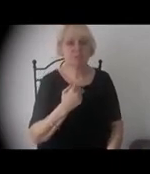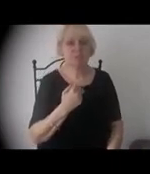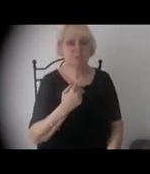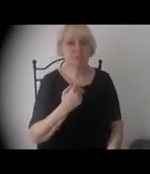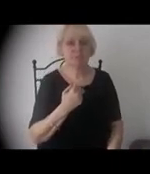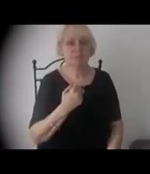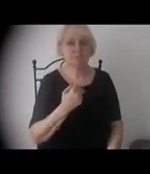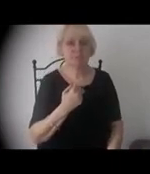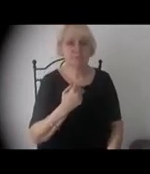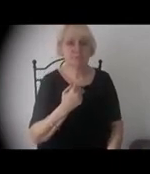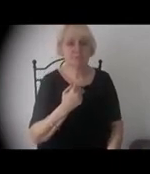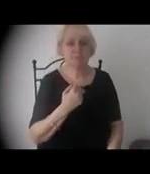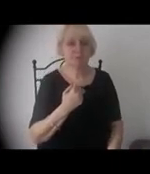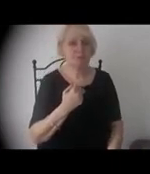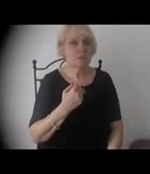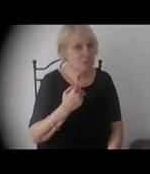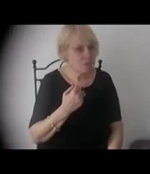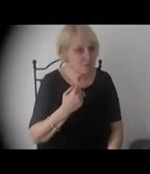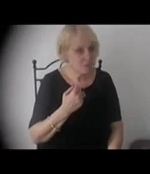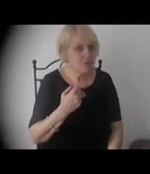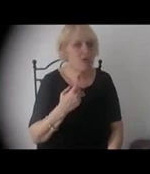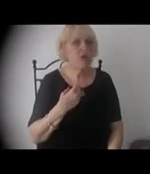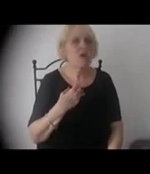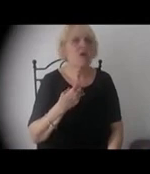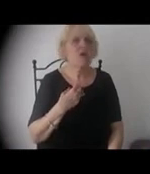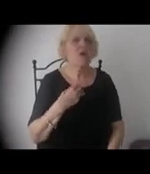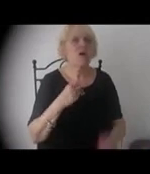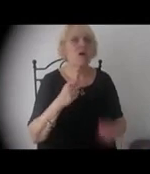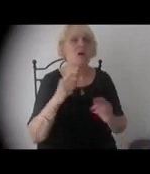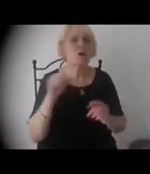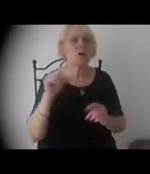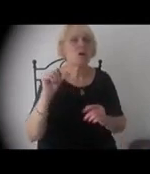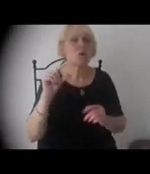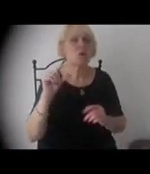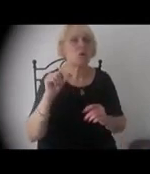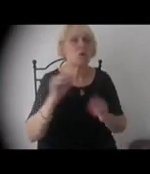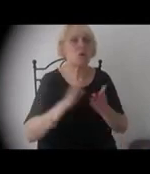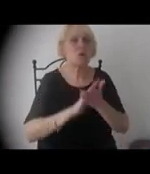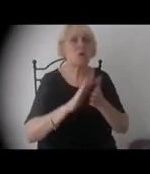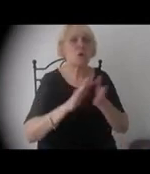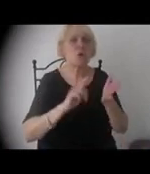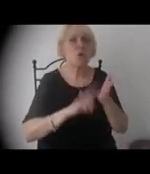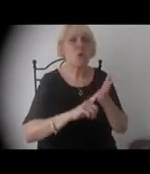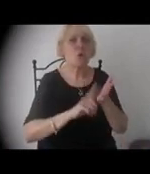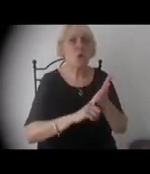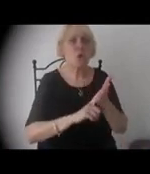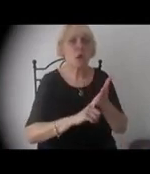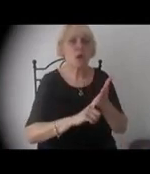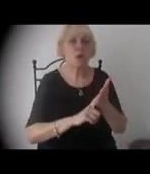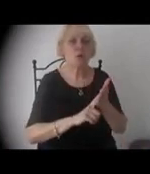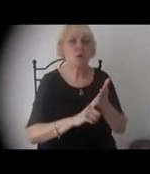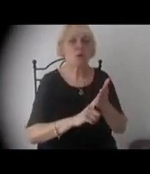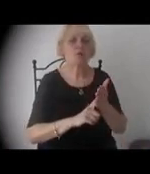It's Cuckoo Hall. Cuckoo Hall. Cuckoo Hall Academies Trust. Yeah. Okay, thank you.